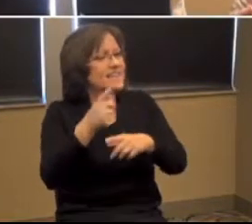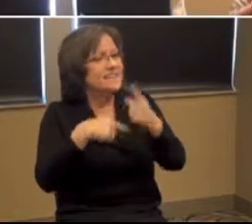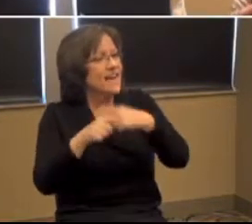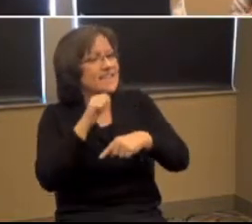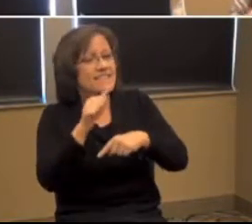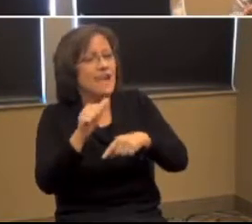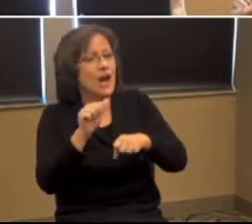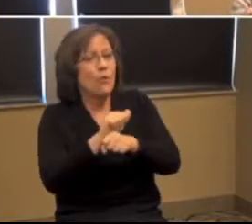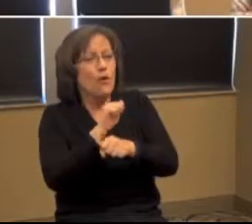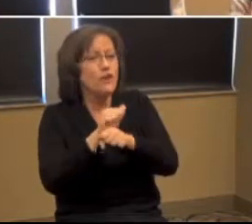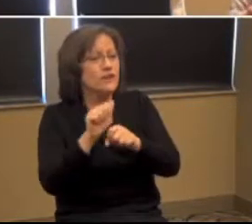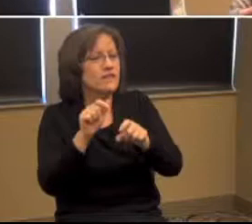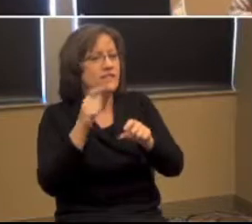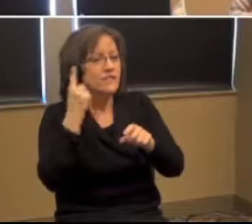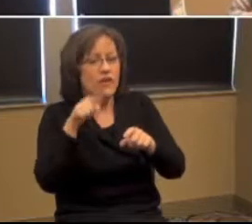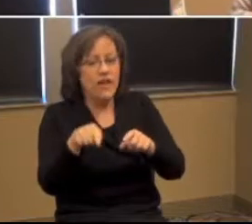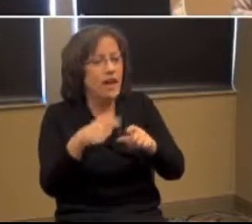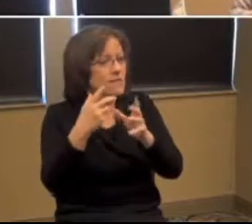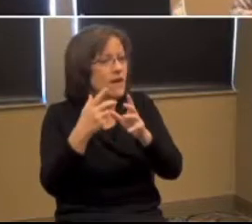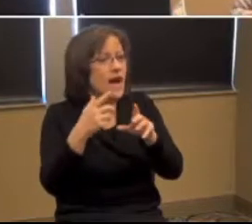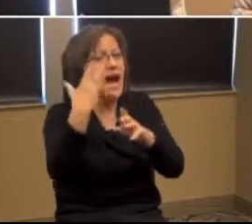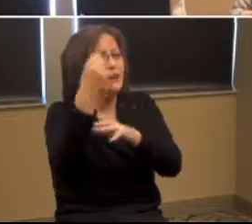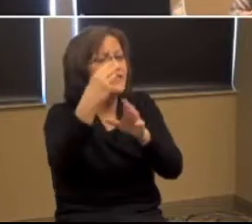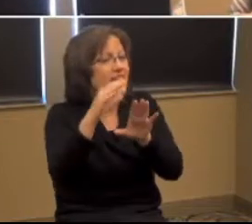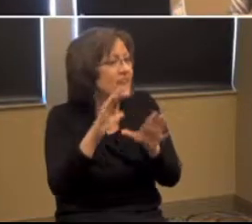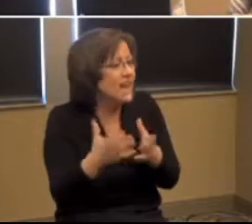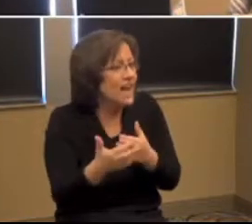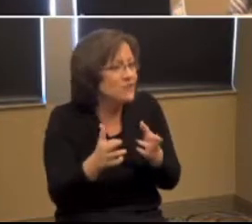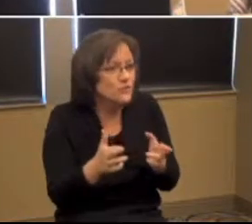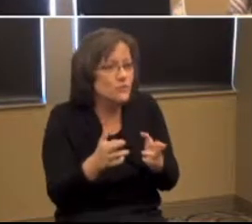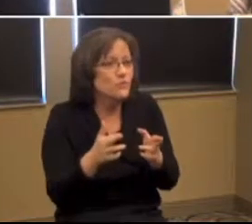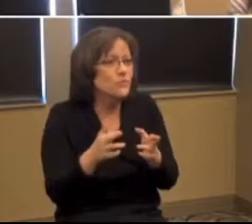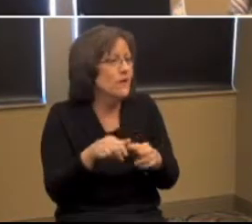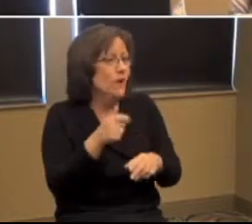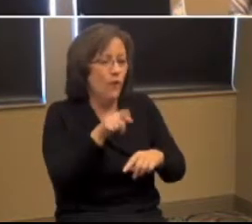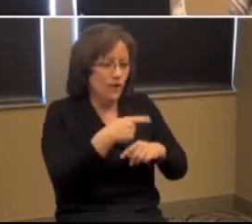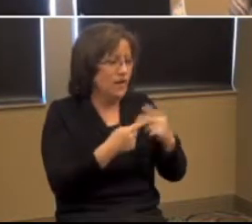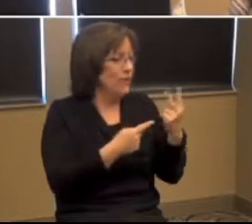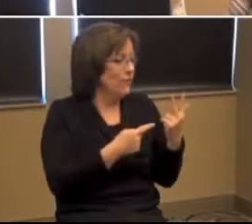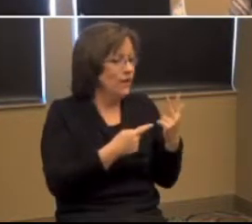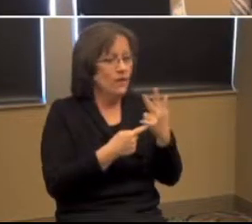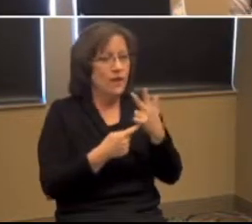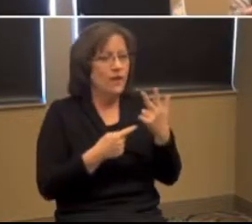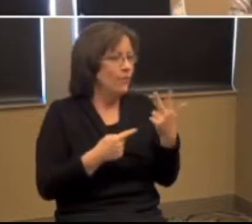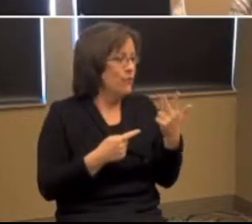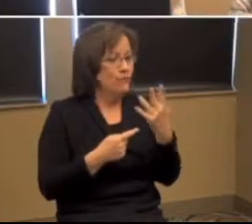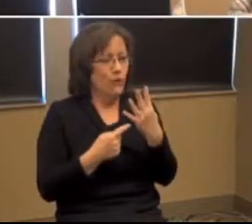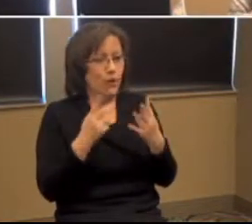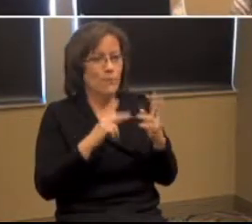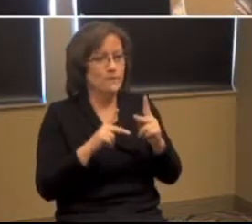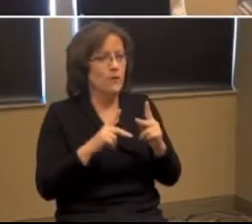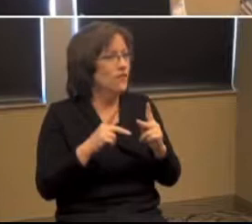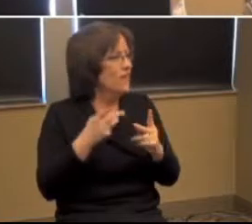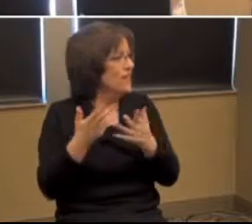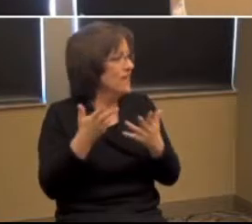them, besides the 3 or 4 people that they typically interact with. So visuals